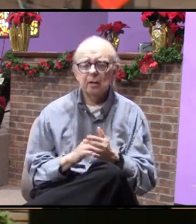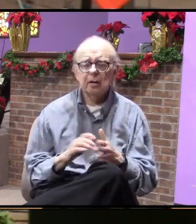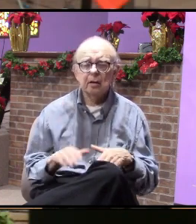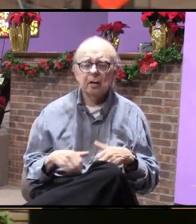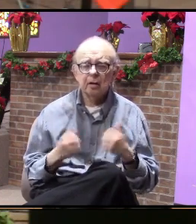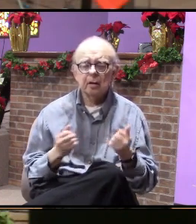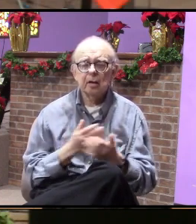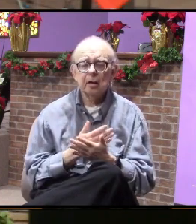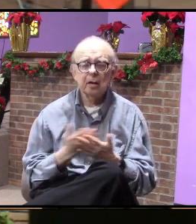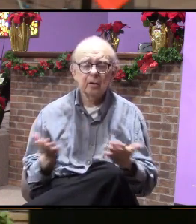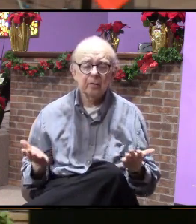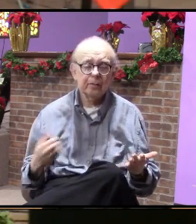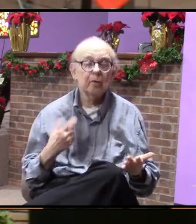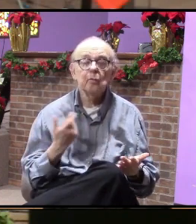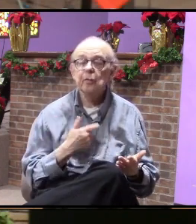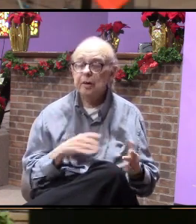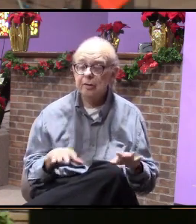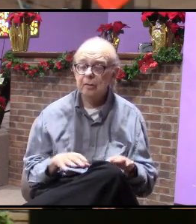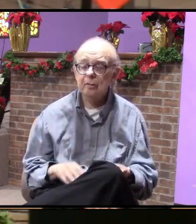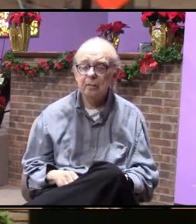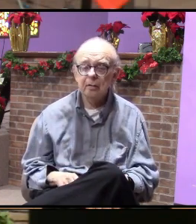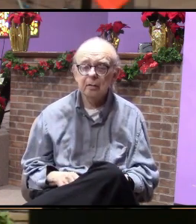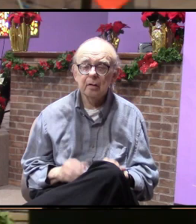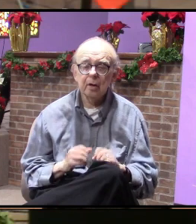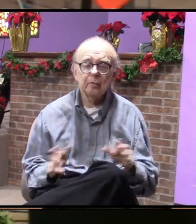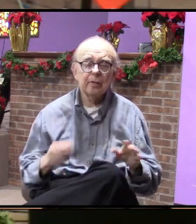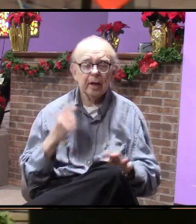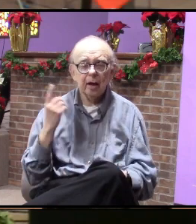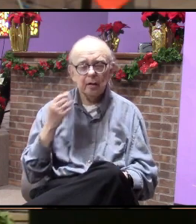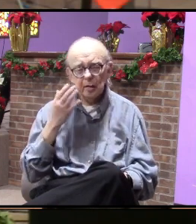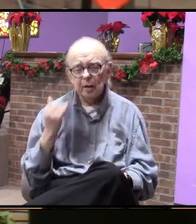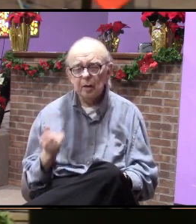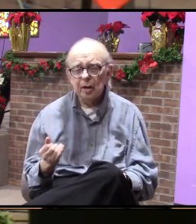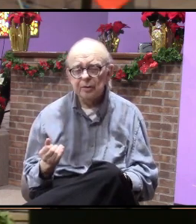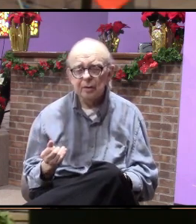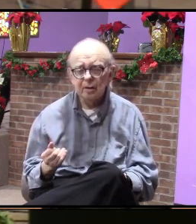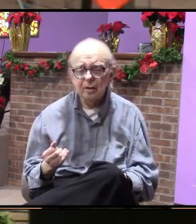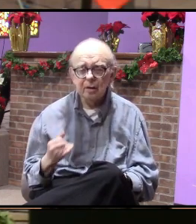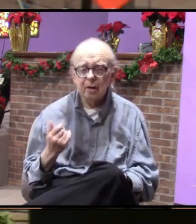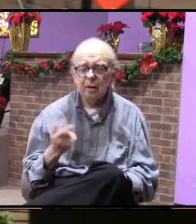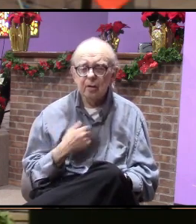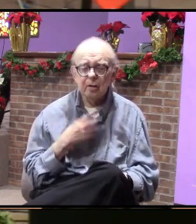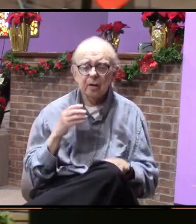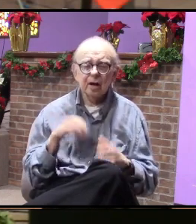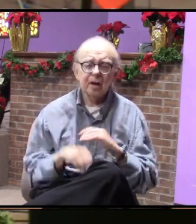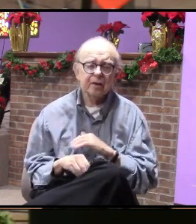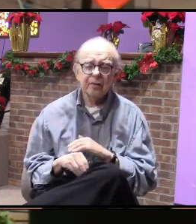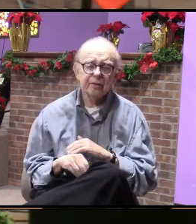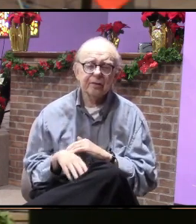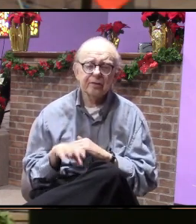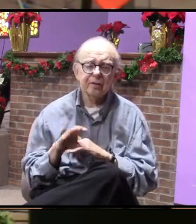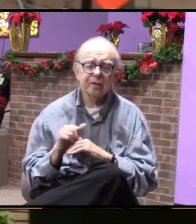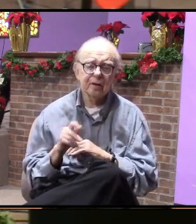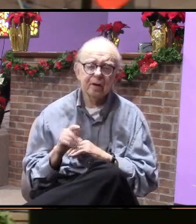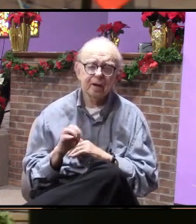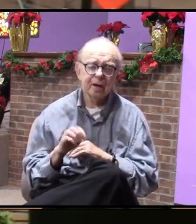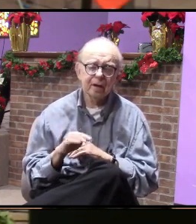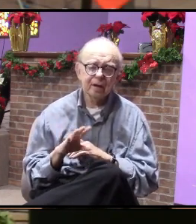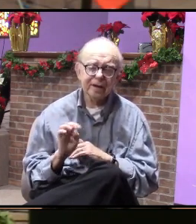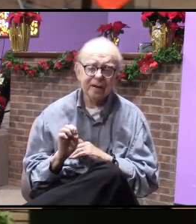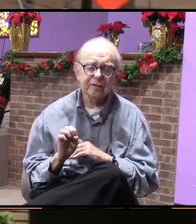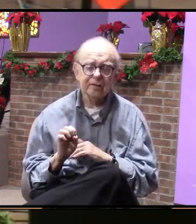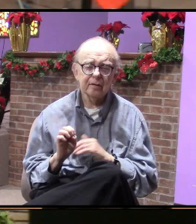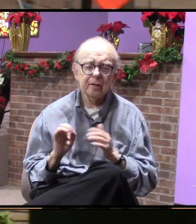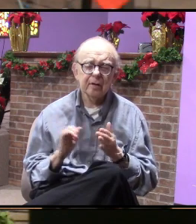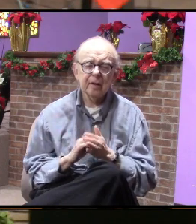life there are things that we do without thinking because we've gotten into this rhythm. We've gotten into this